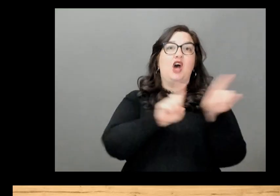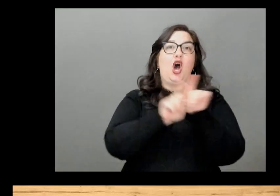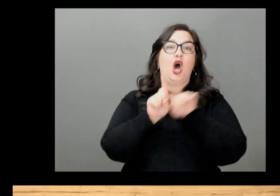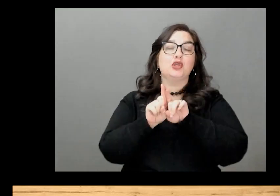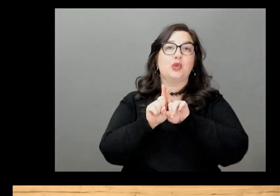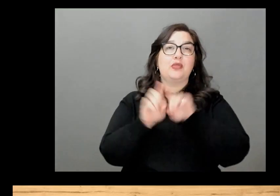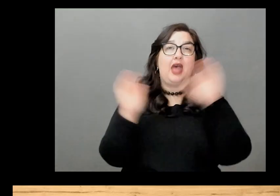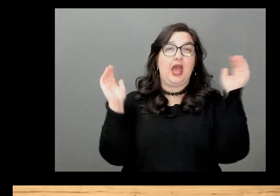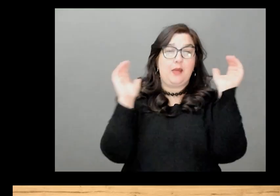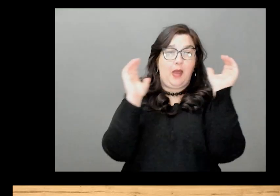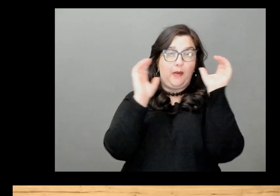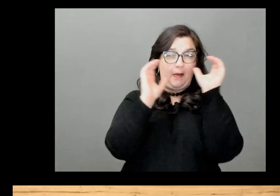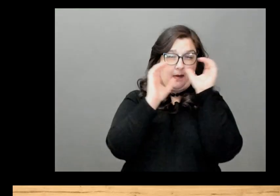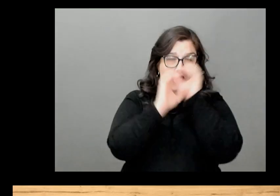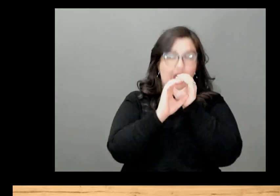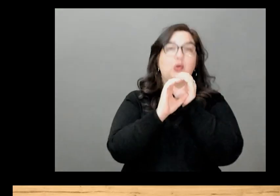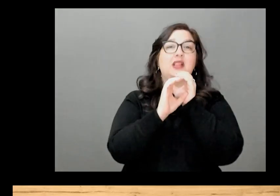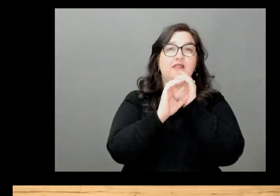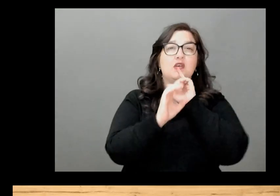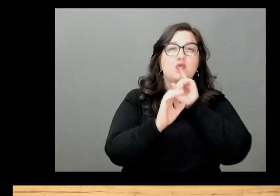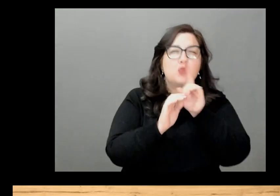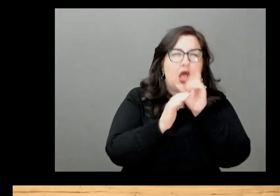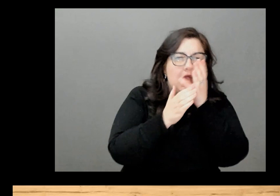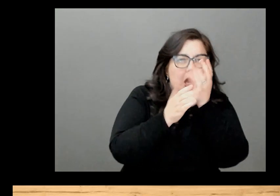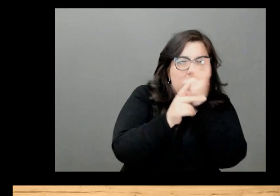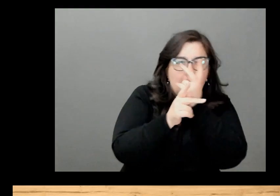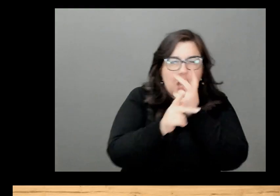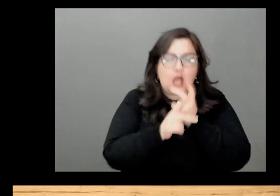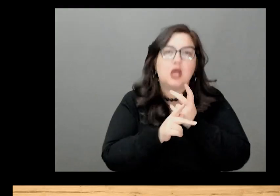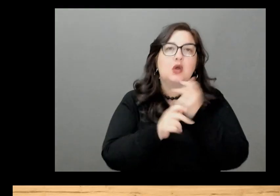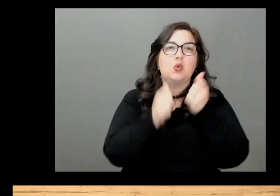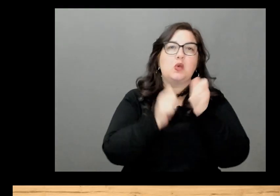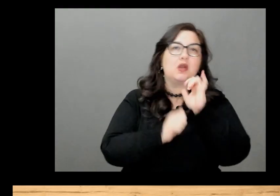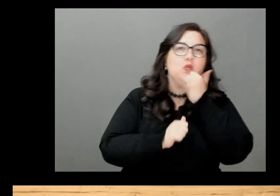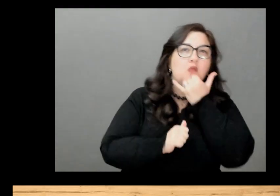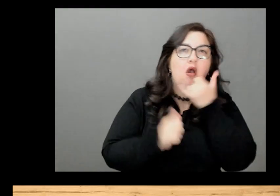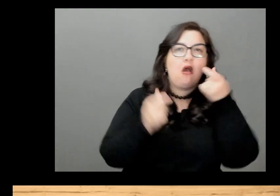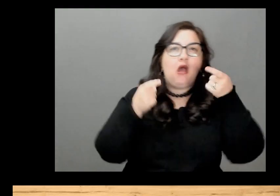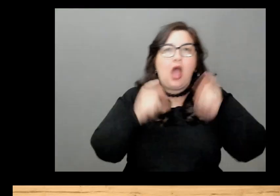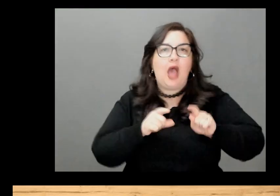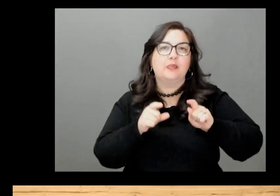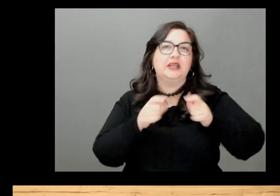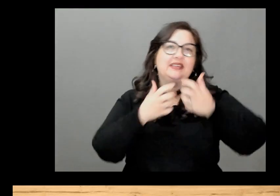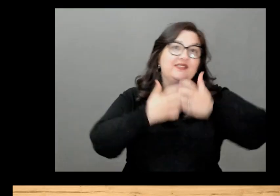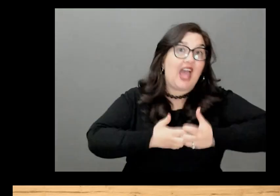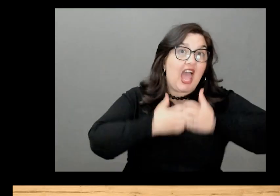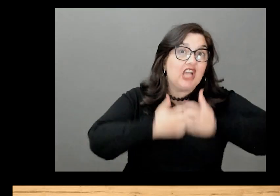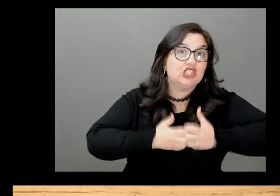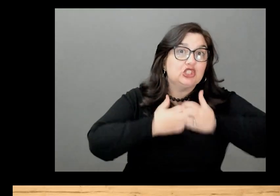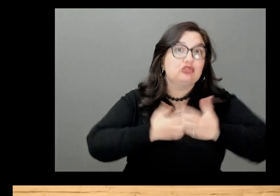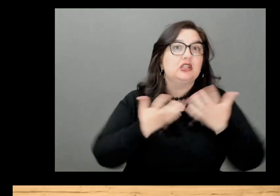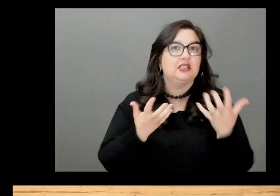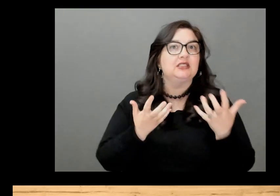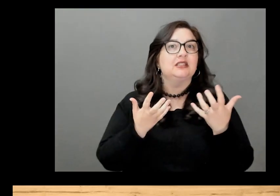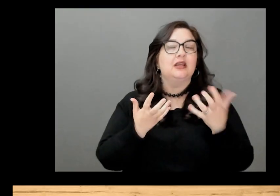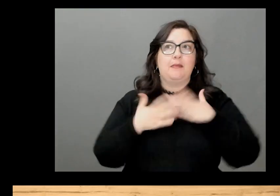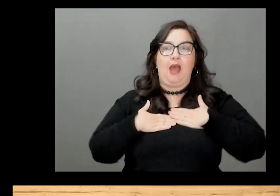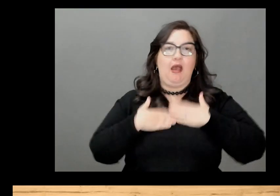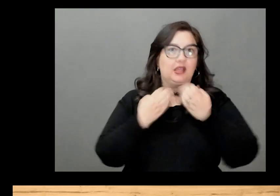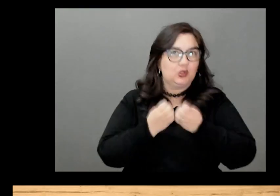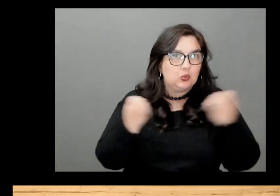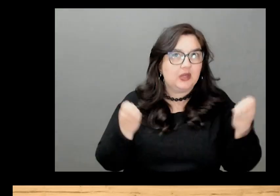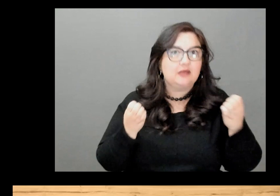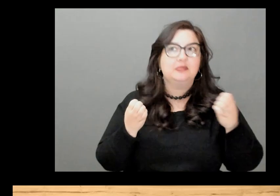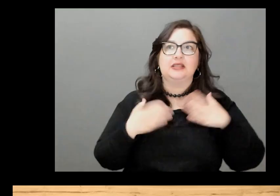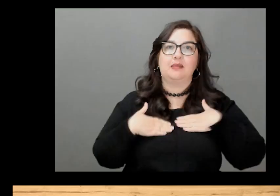level of when we drill in and really slice and dice and find out what went wrong in my factory, or how to or my facility or my equipment, and